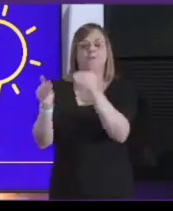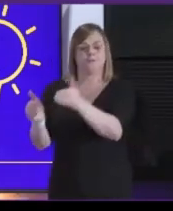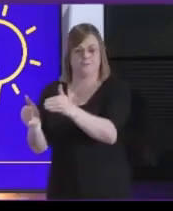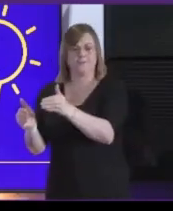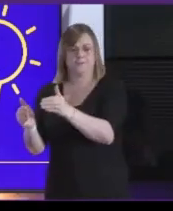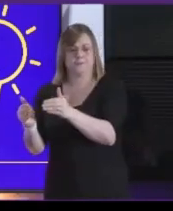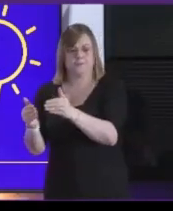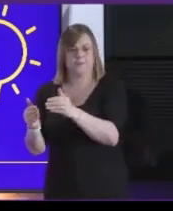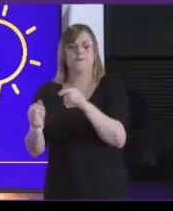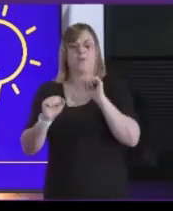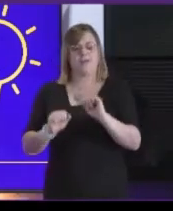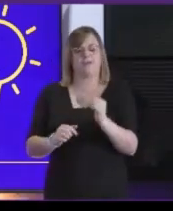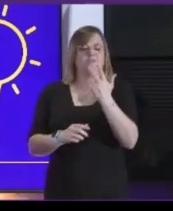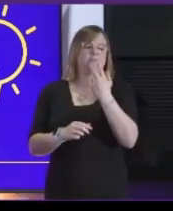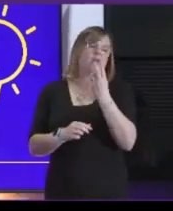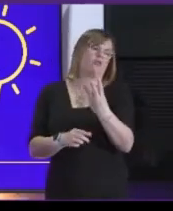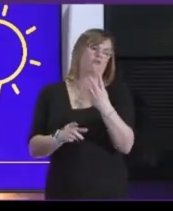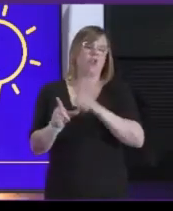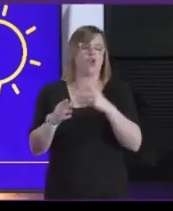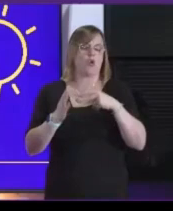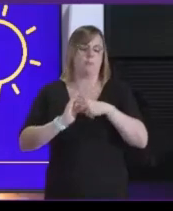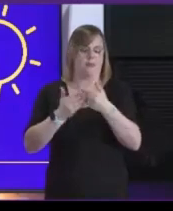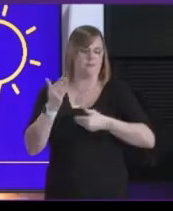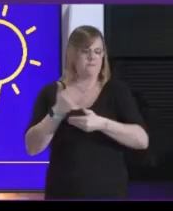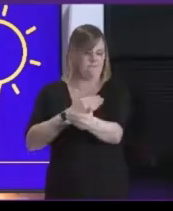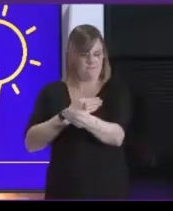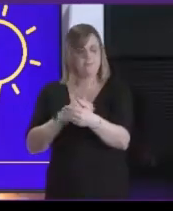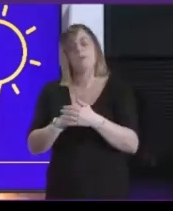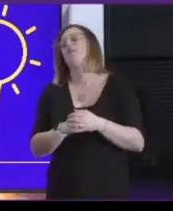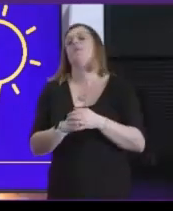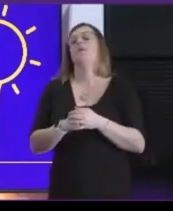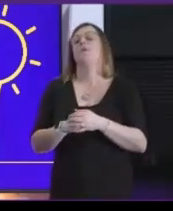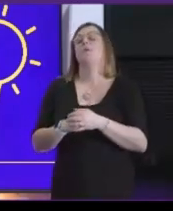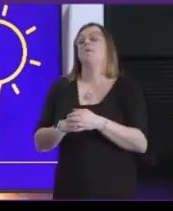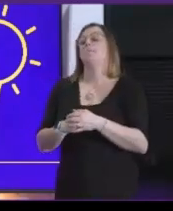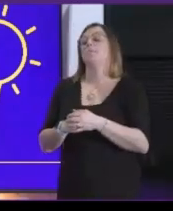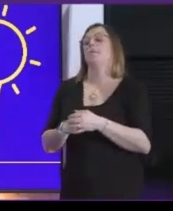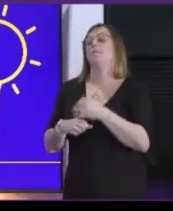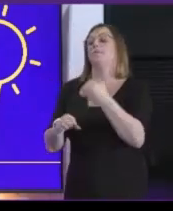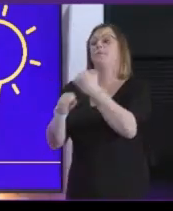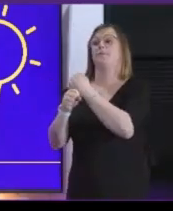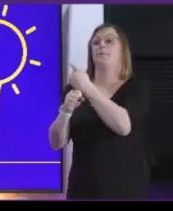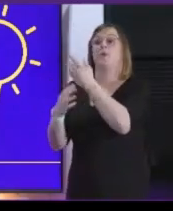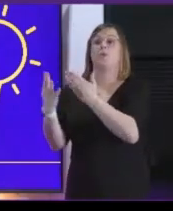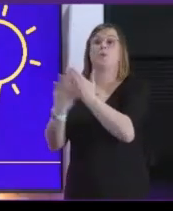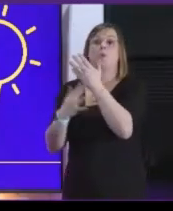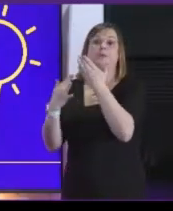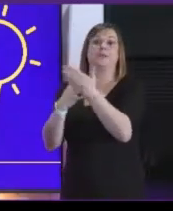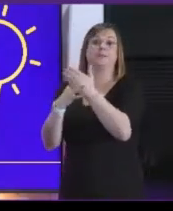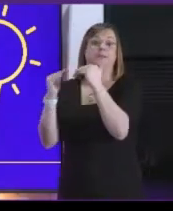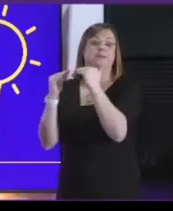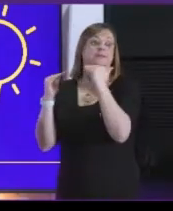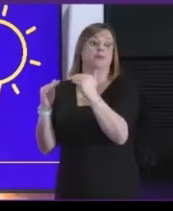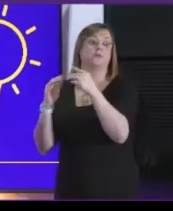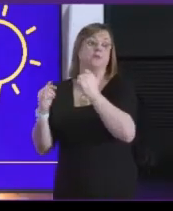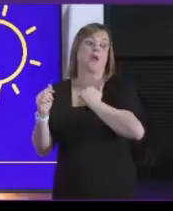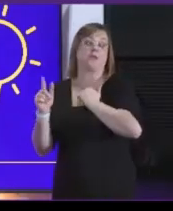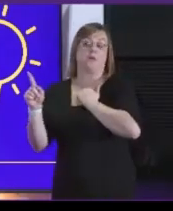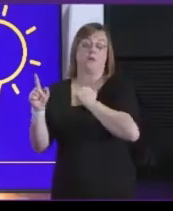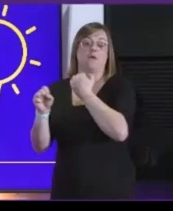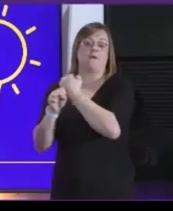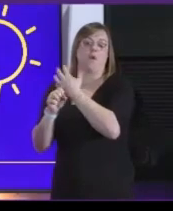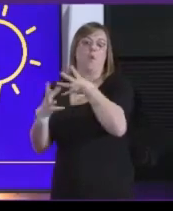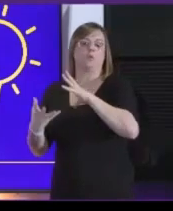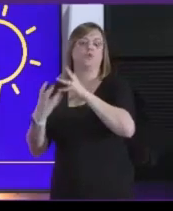their three-year plans. Government, similarly, through Accessibility Standards Canada, is looking at creating